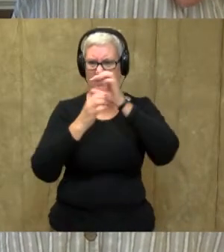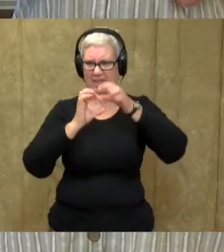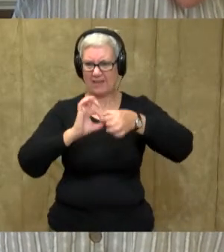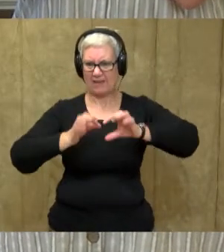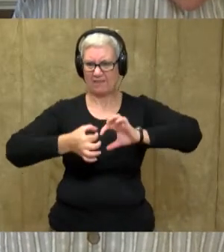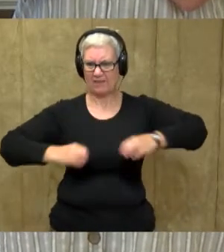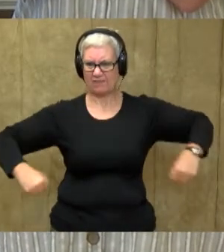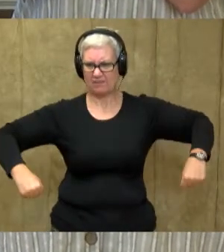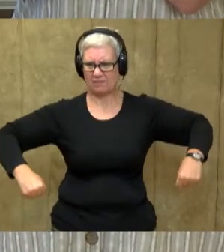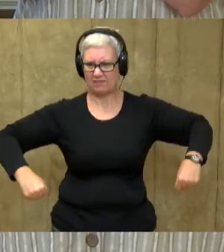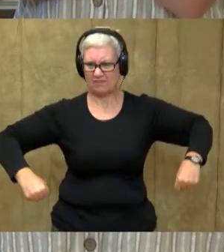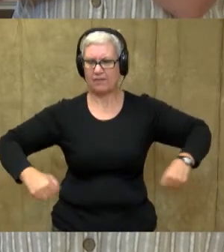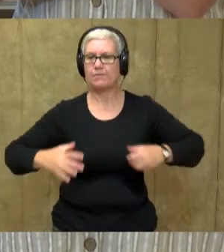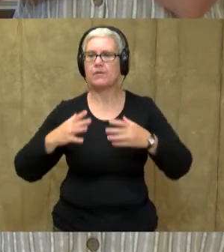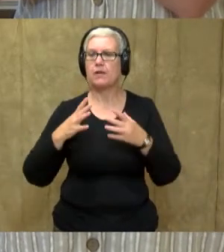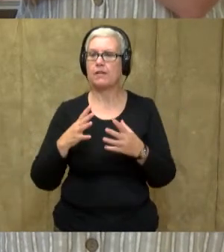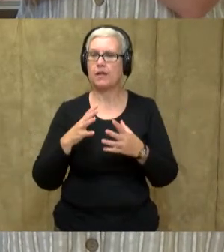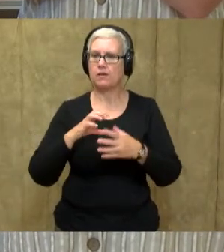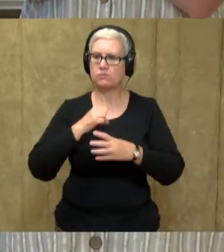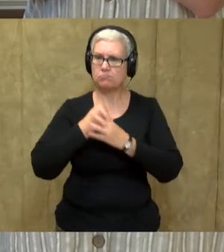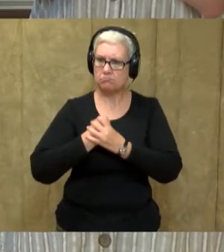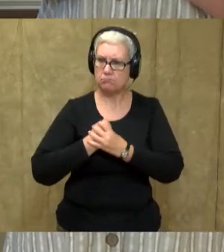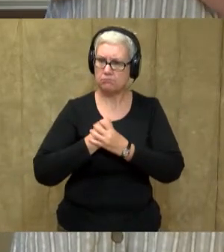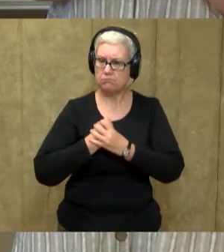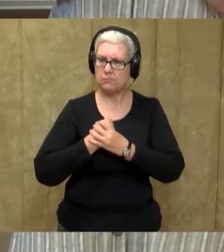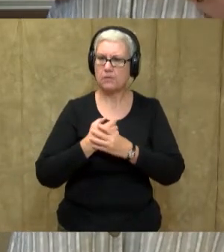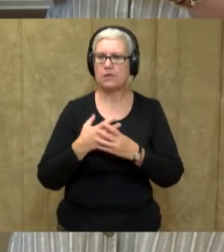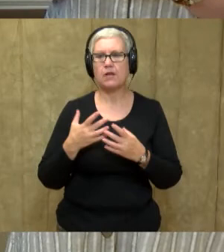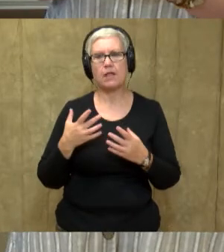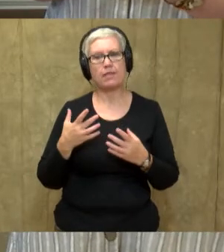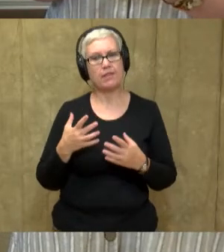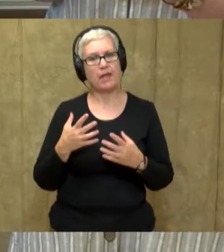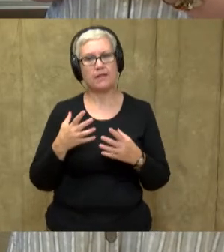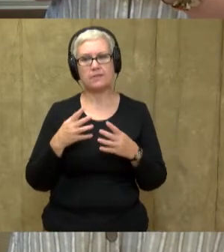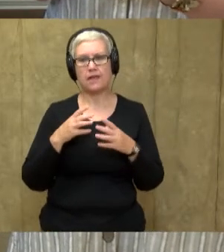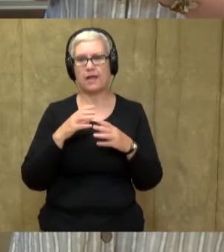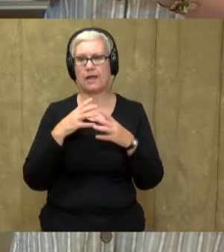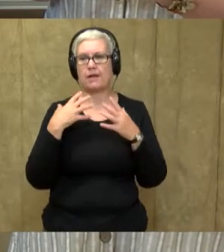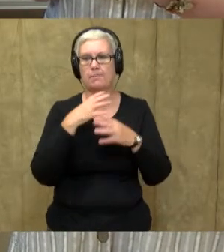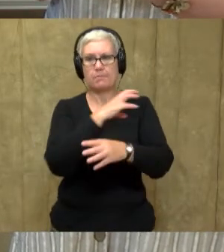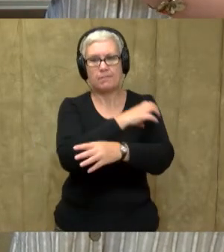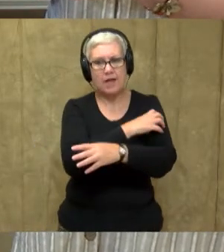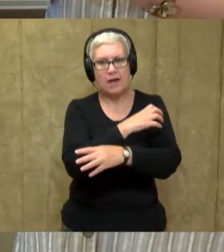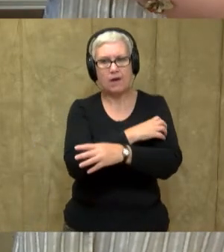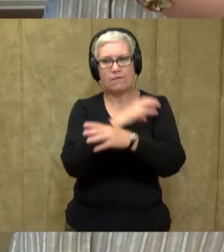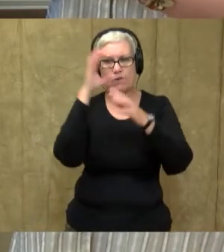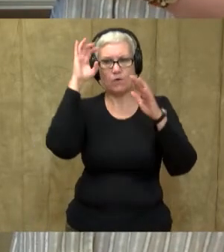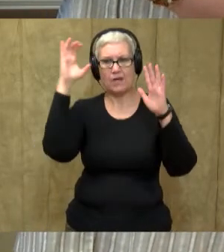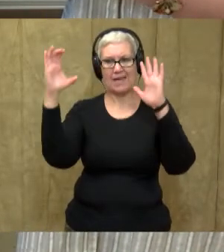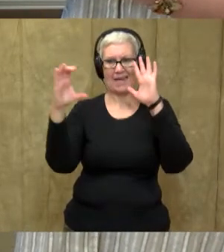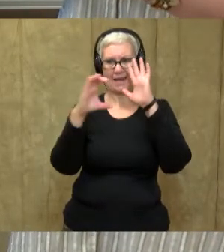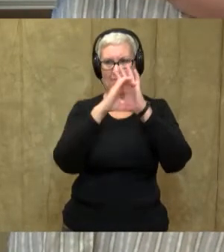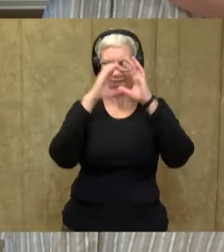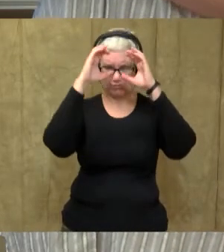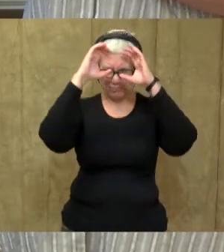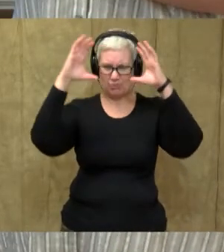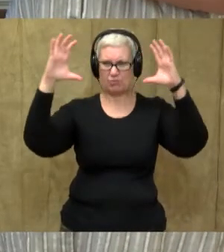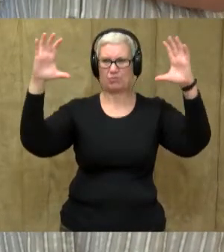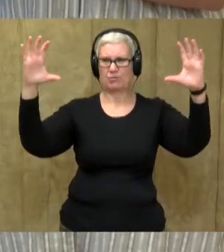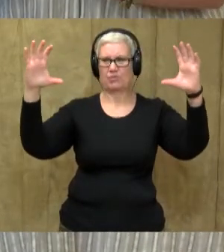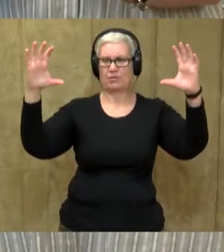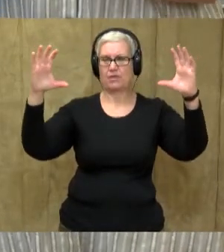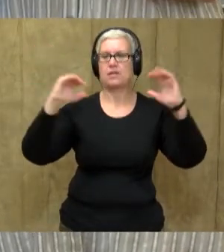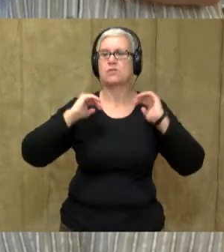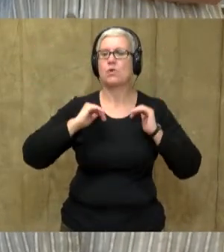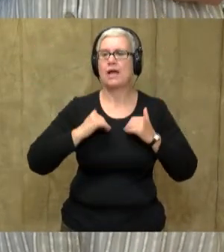and they hold you captive. That's a pretty powerful image, right? So I want you to think about, how is he